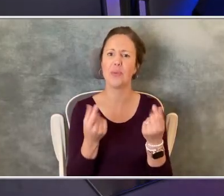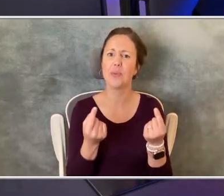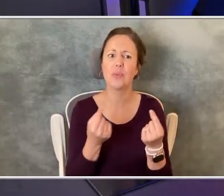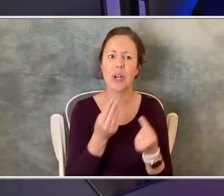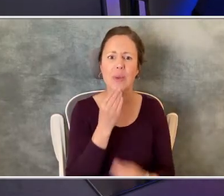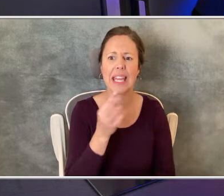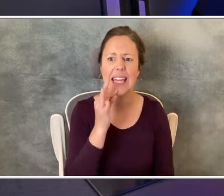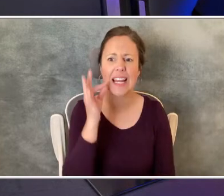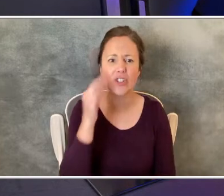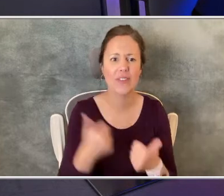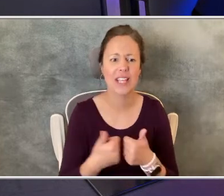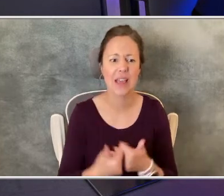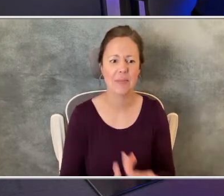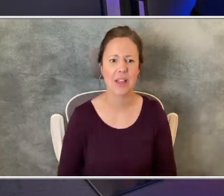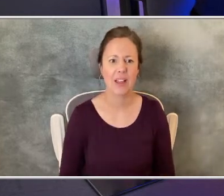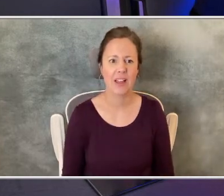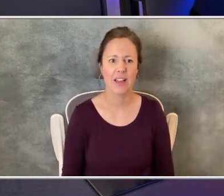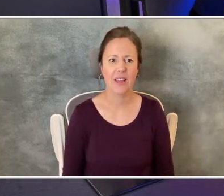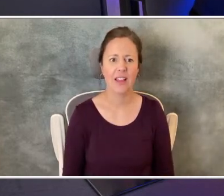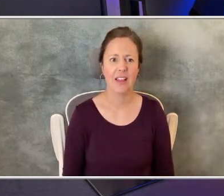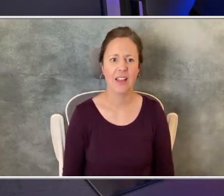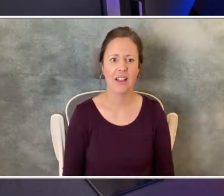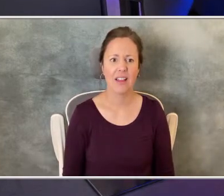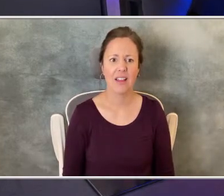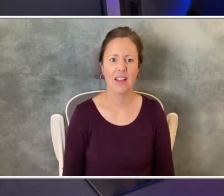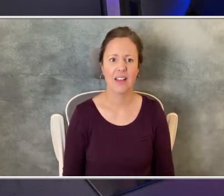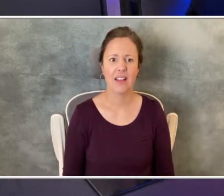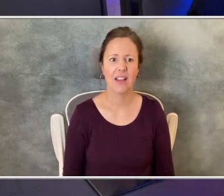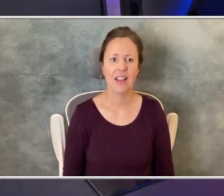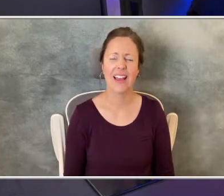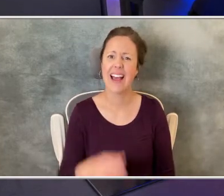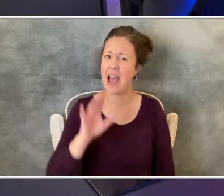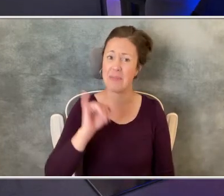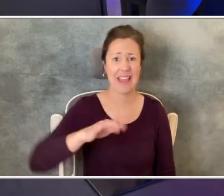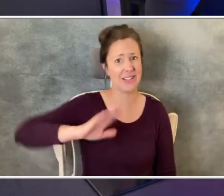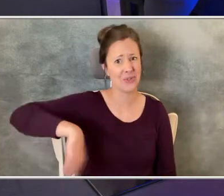you're at the stadium. No, I don't go out, just too late. Oh, you're in bed?